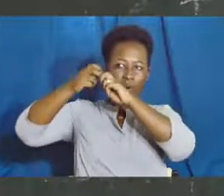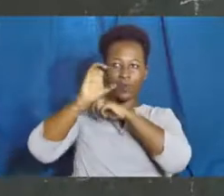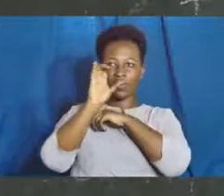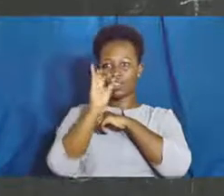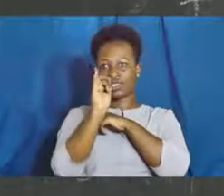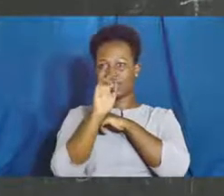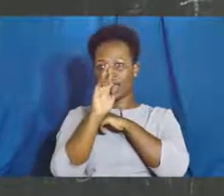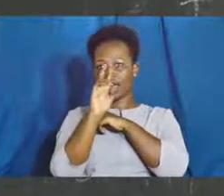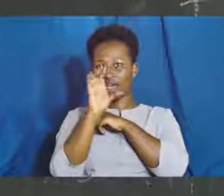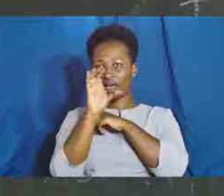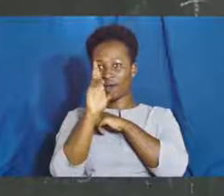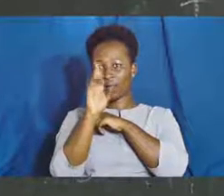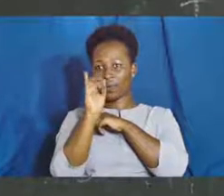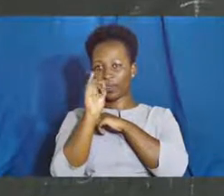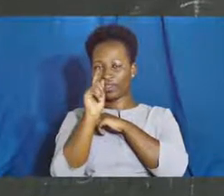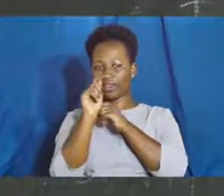Students,